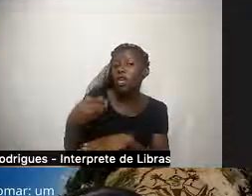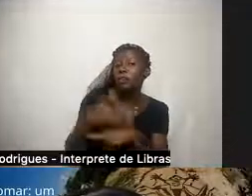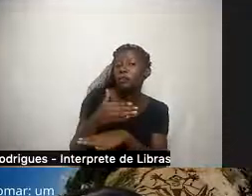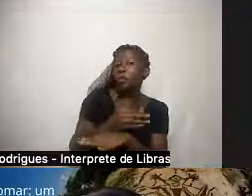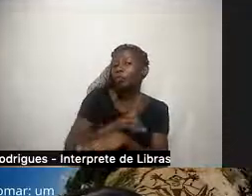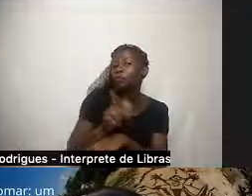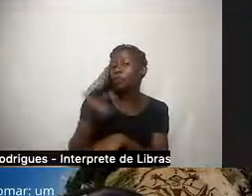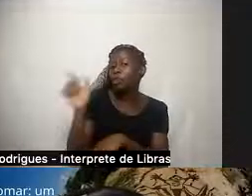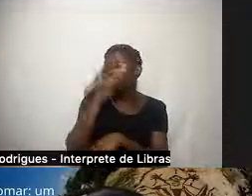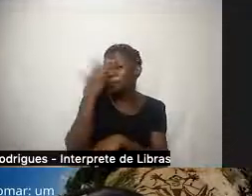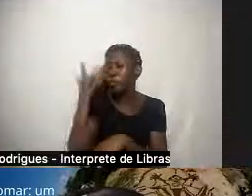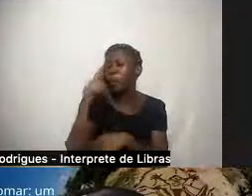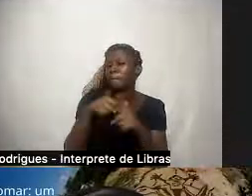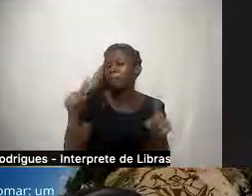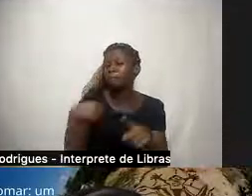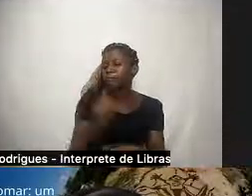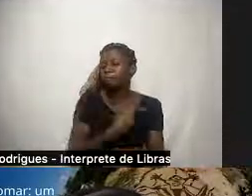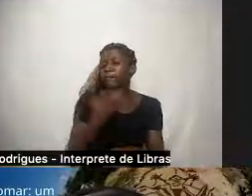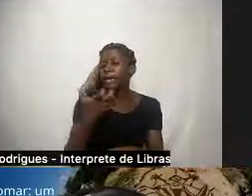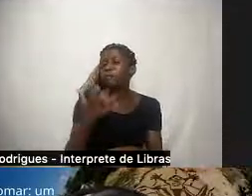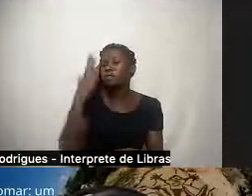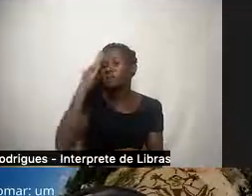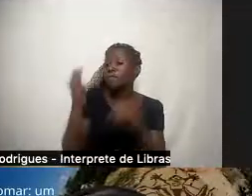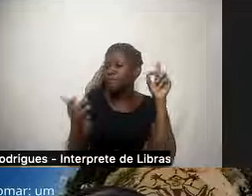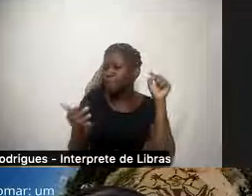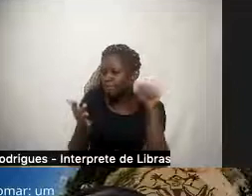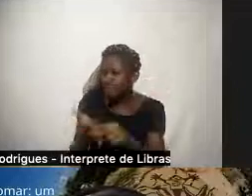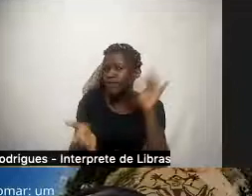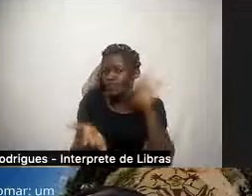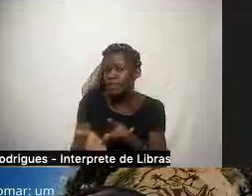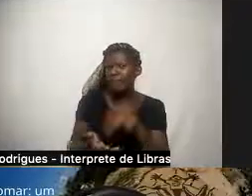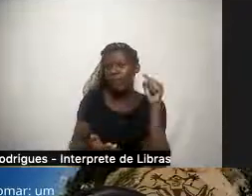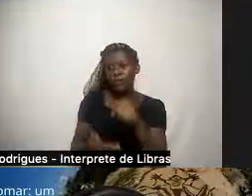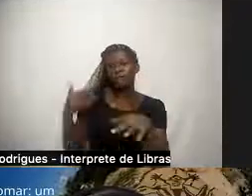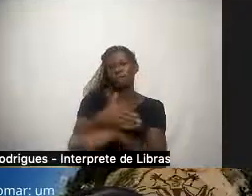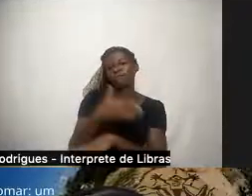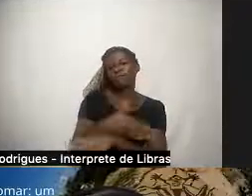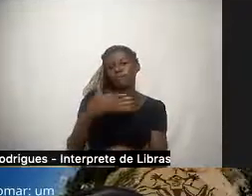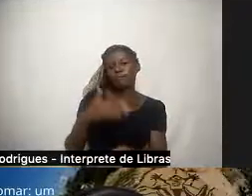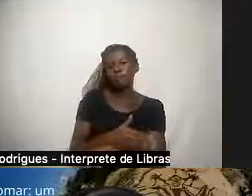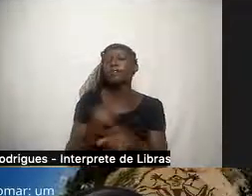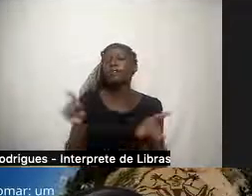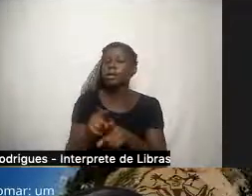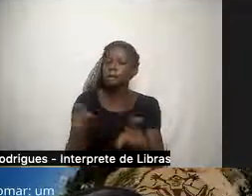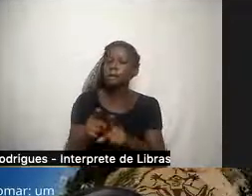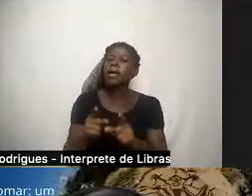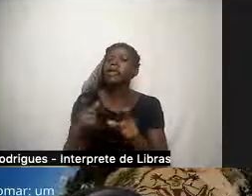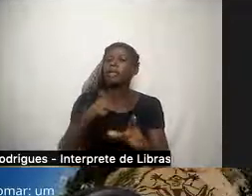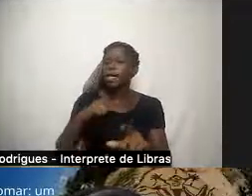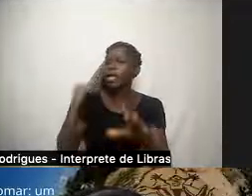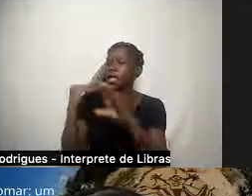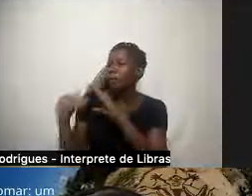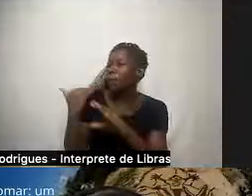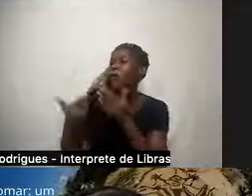joined. So our tool to know who participated and that was here, so you can get a certificate and also